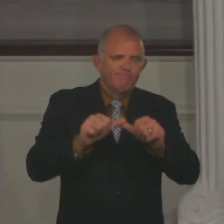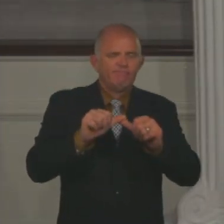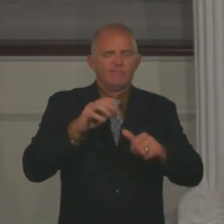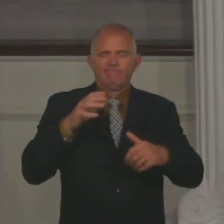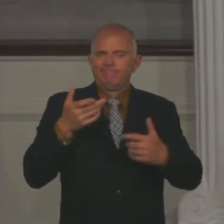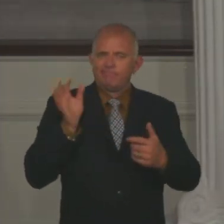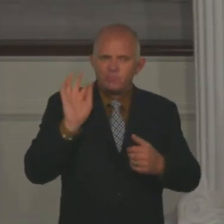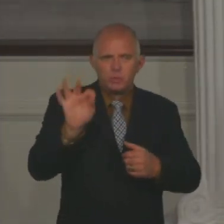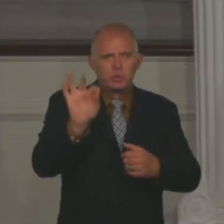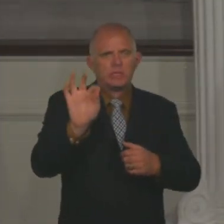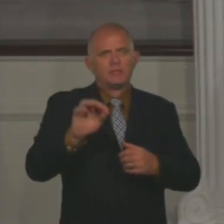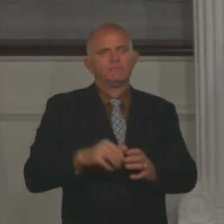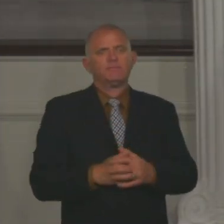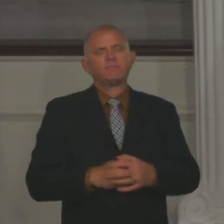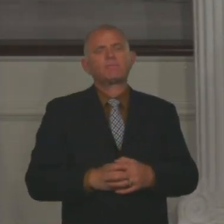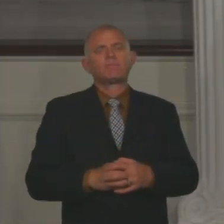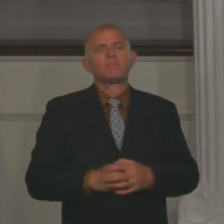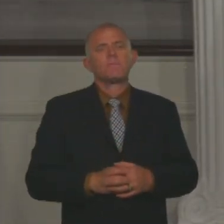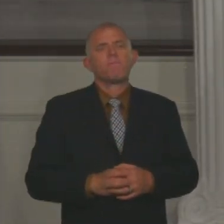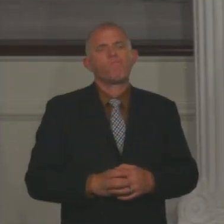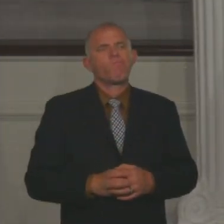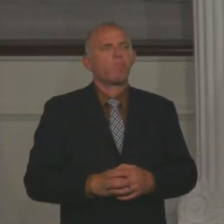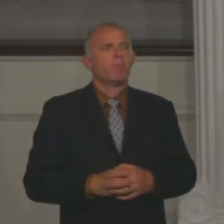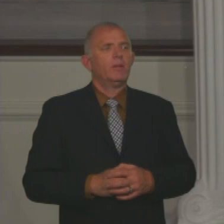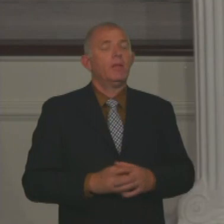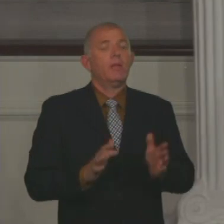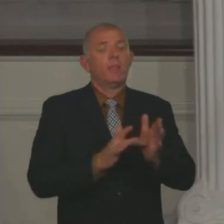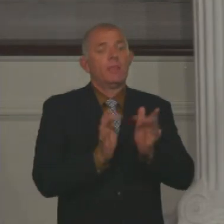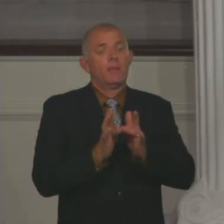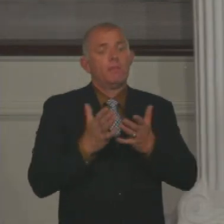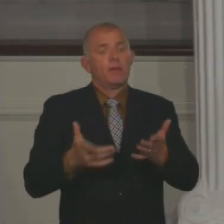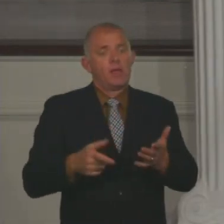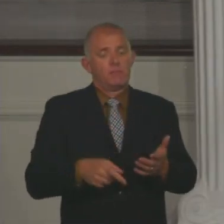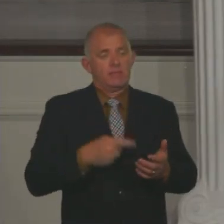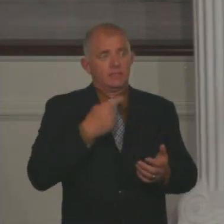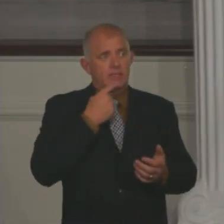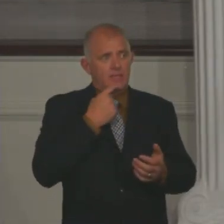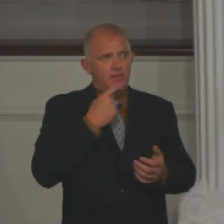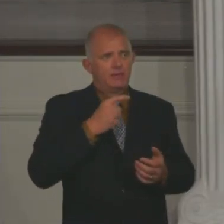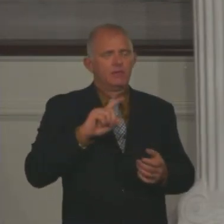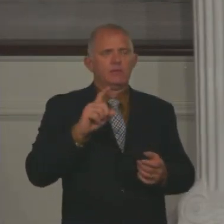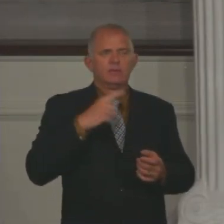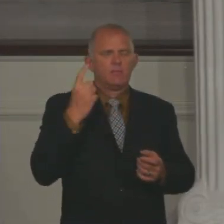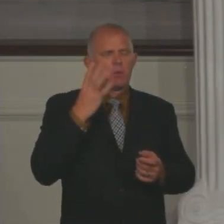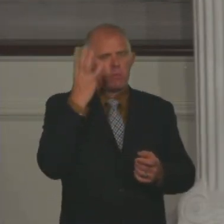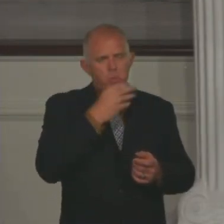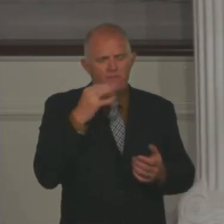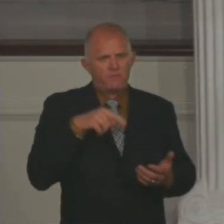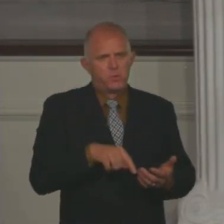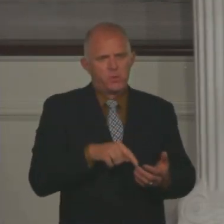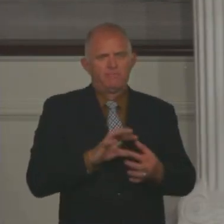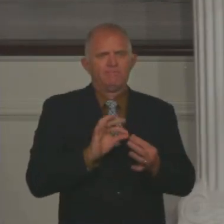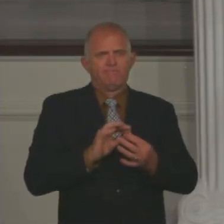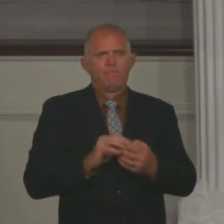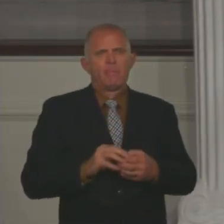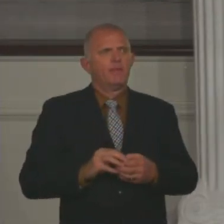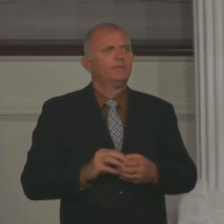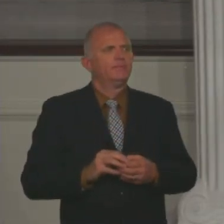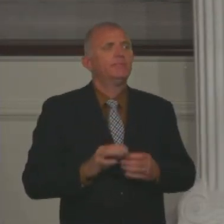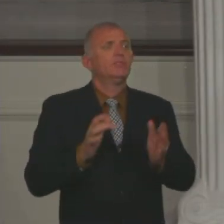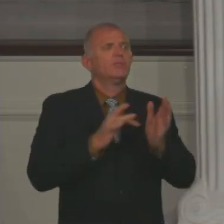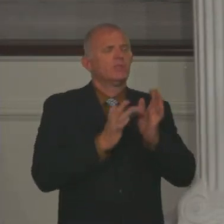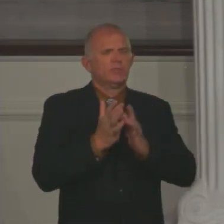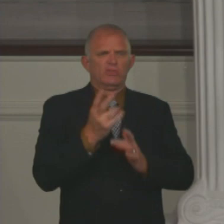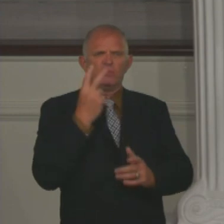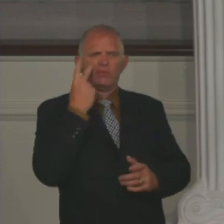kingdom. But the Bible tells us something beautiful here. He says that he saw the